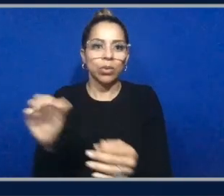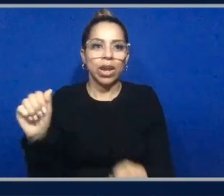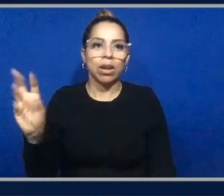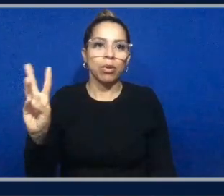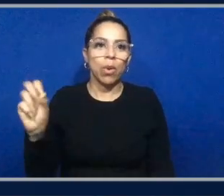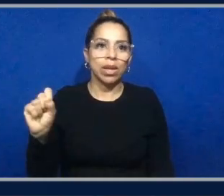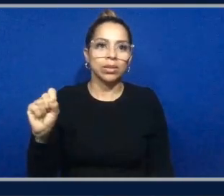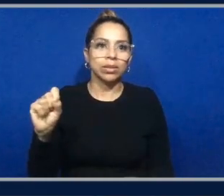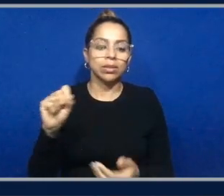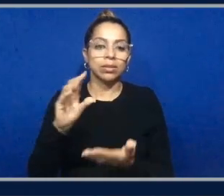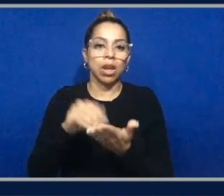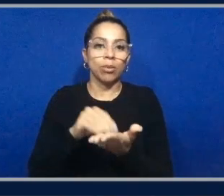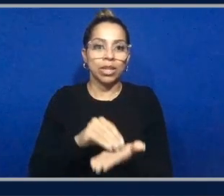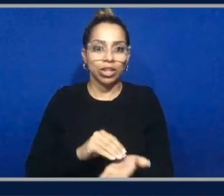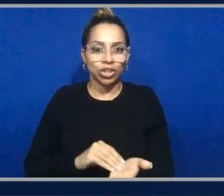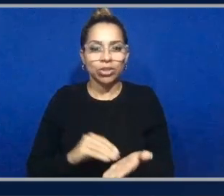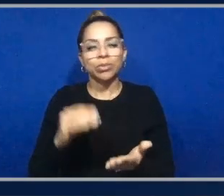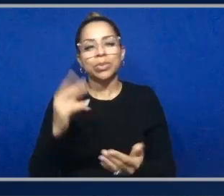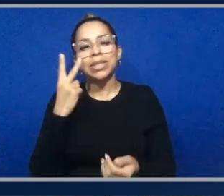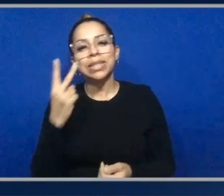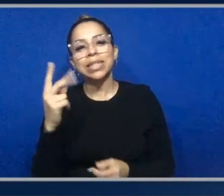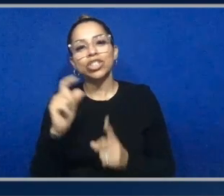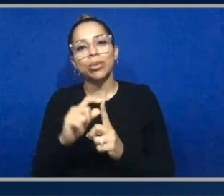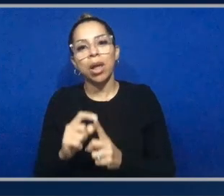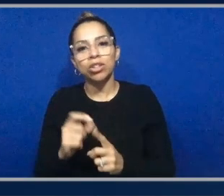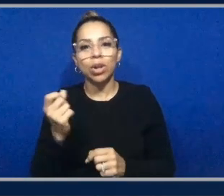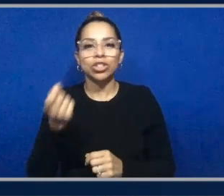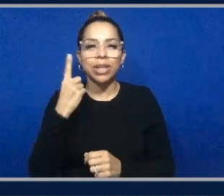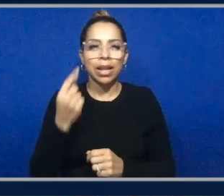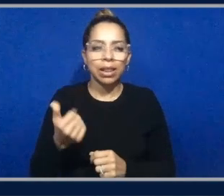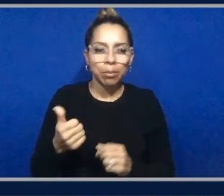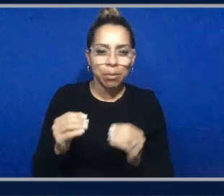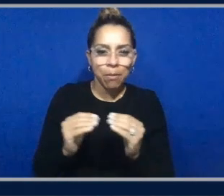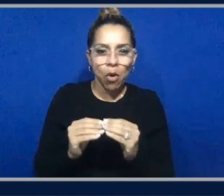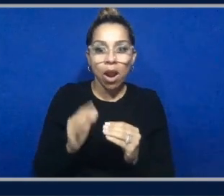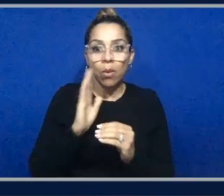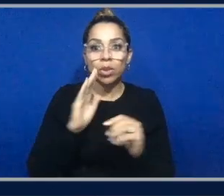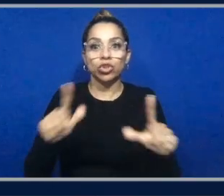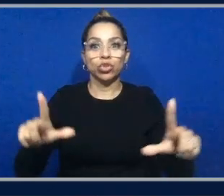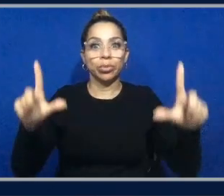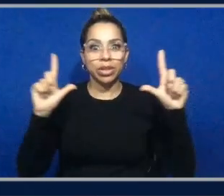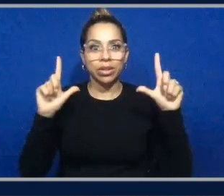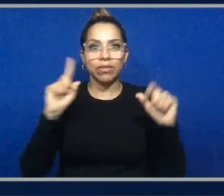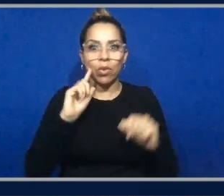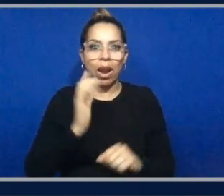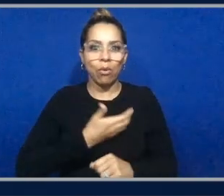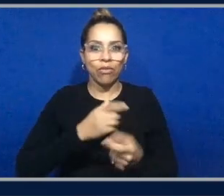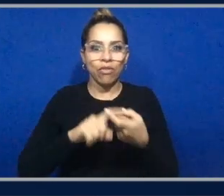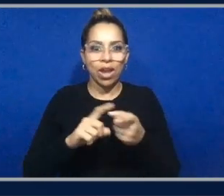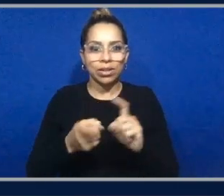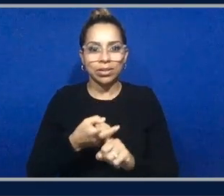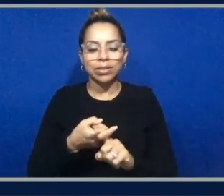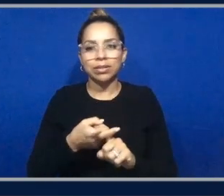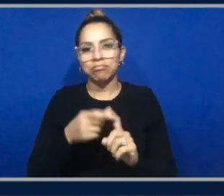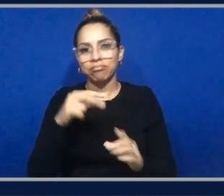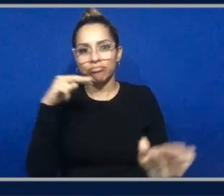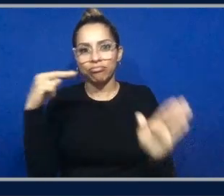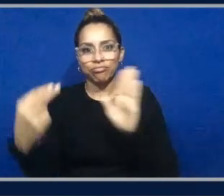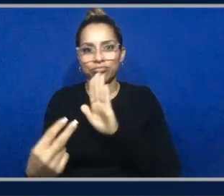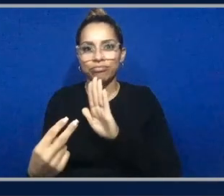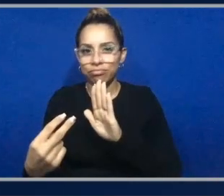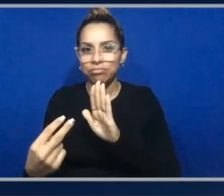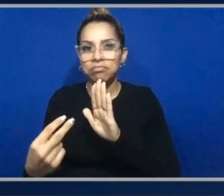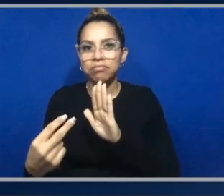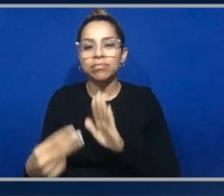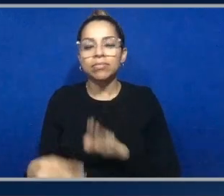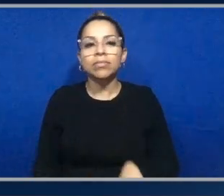terminology so we can understand it a bit more. I'll zoom in for our friends on the other side of the screen. Wow. So foundation model, base model, all the things. This strikes me as a